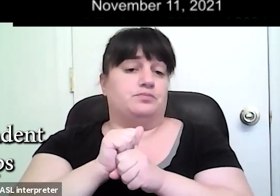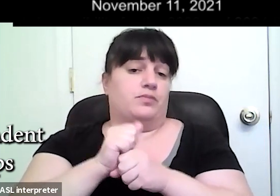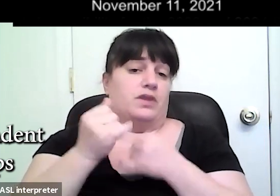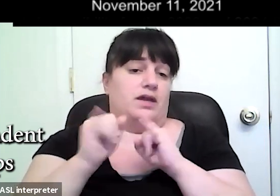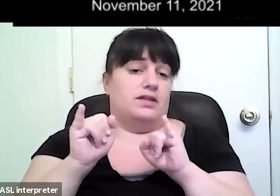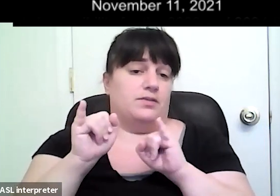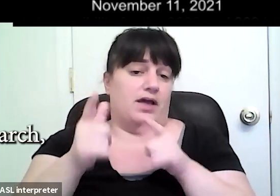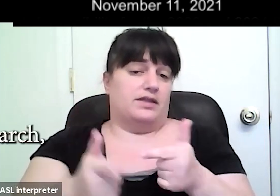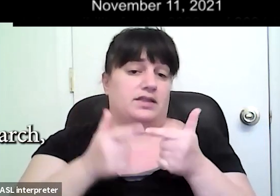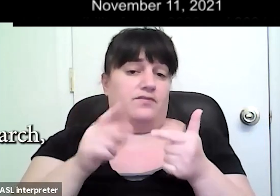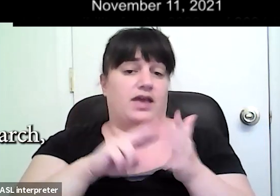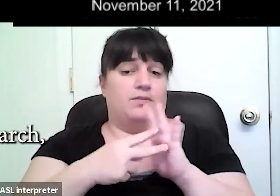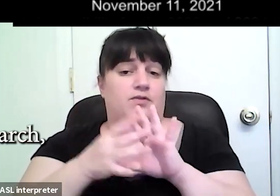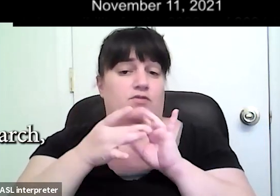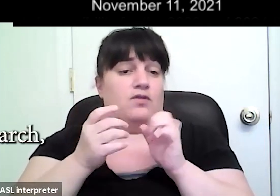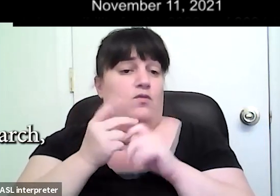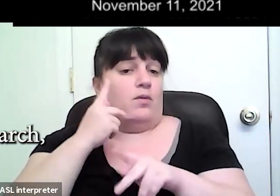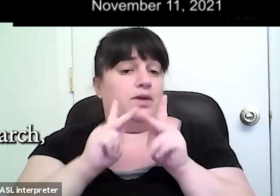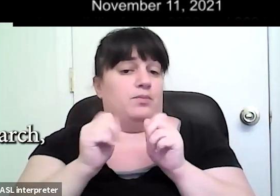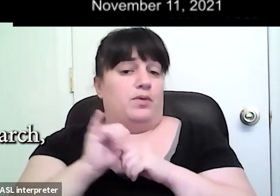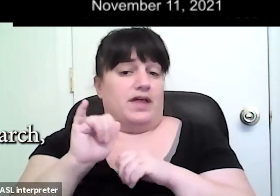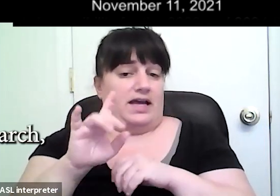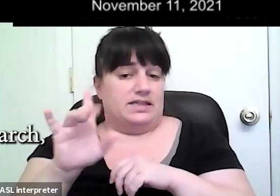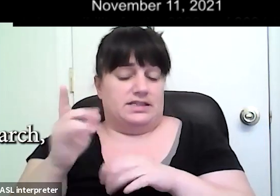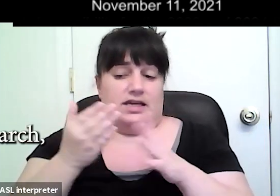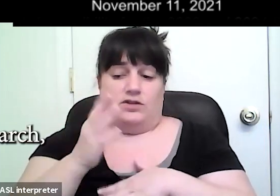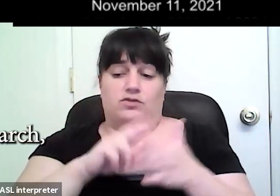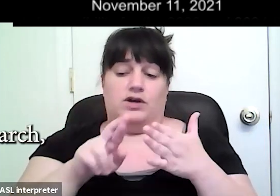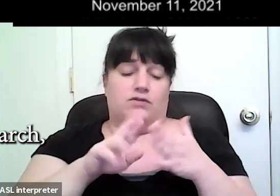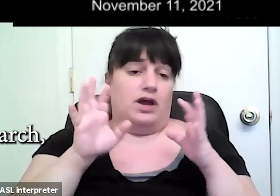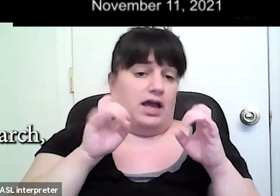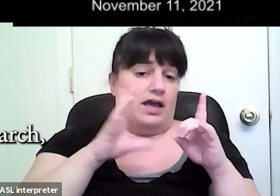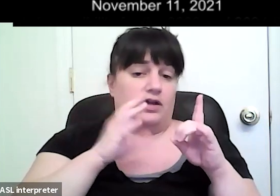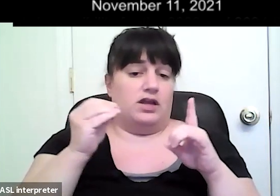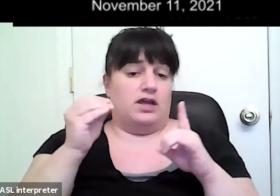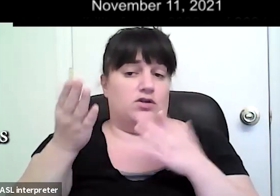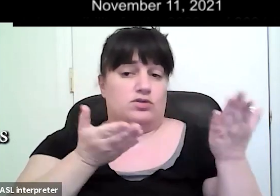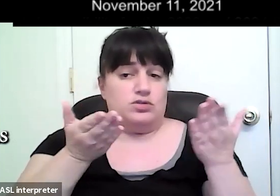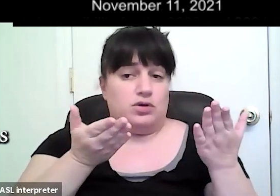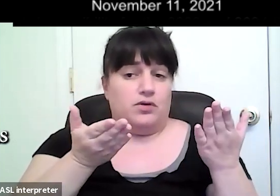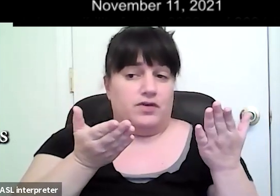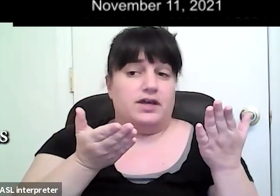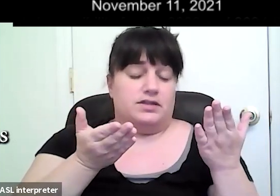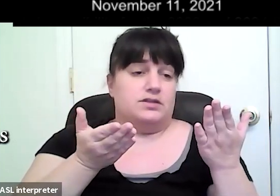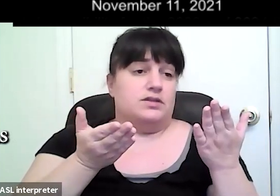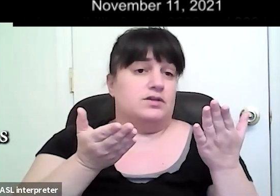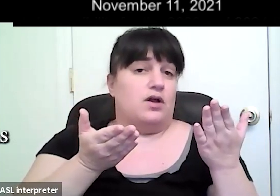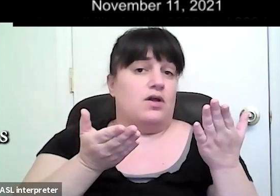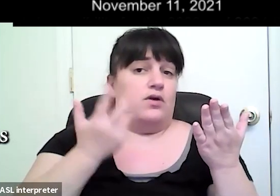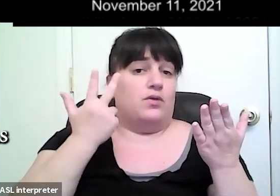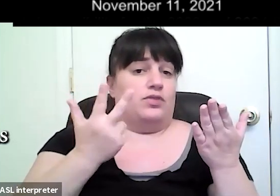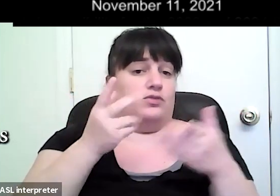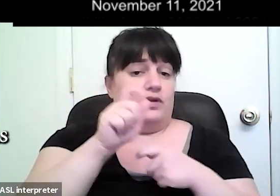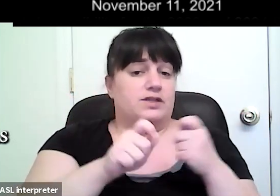meaningful relationships for individuals with IDD through research, education, and service. And so the three